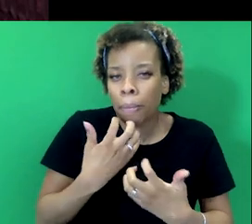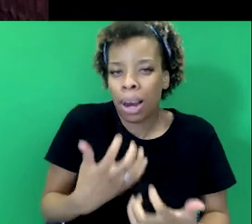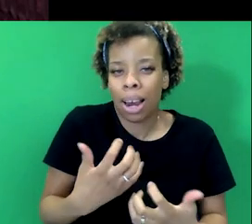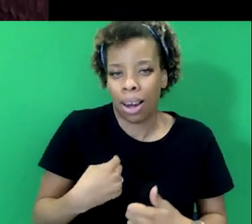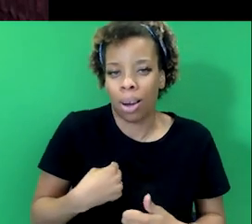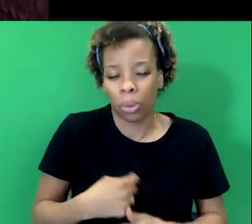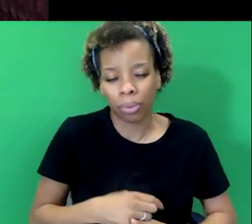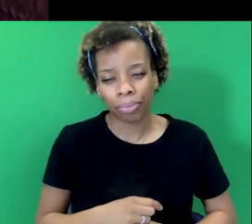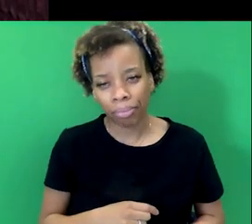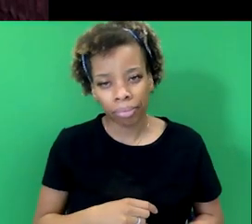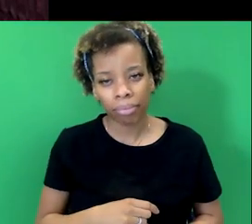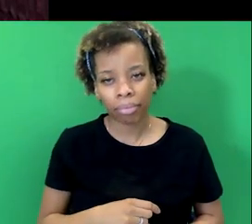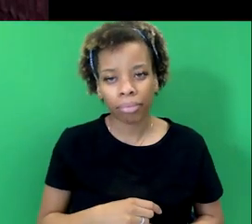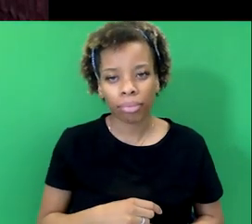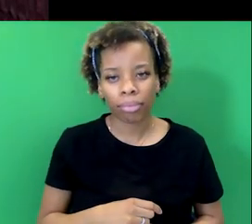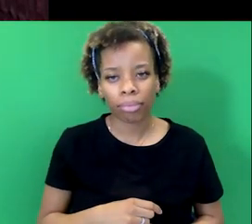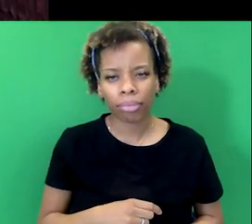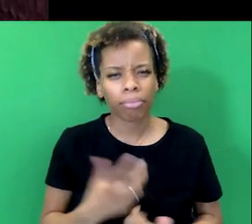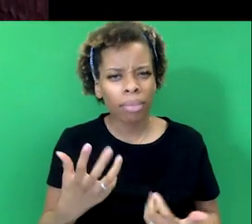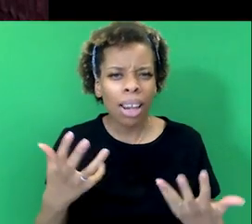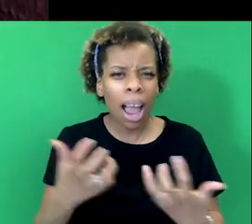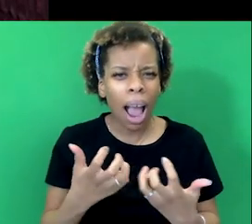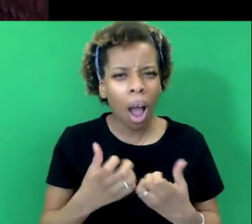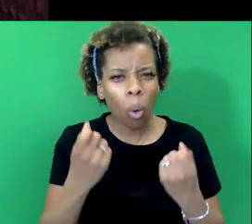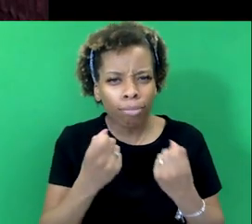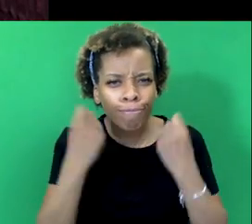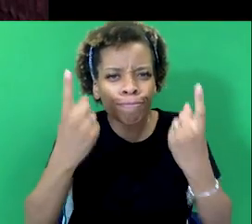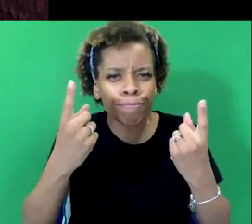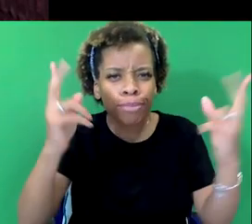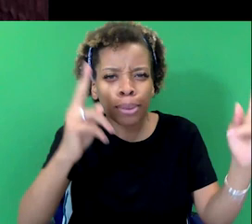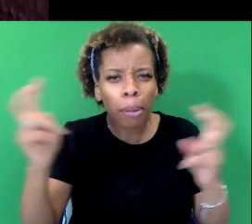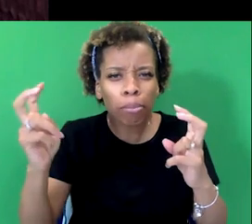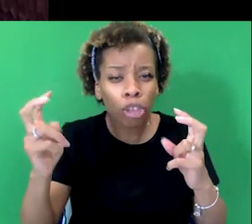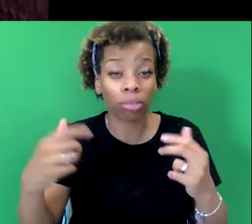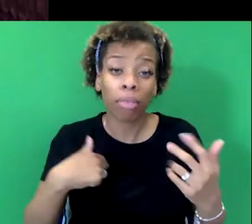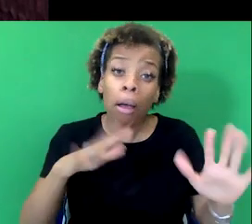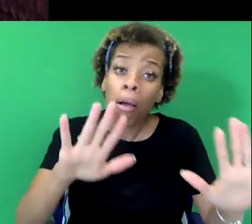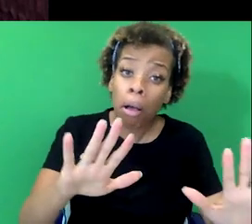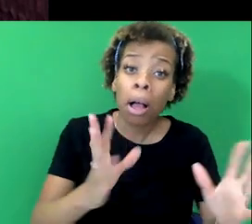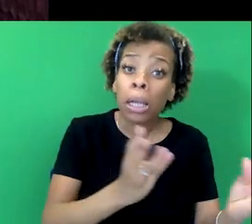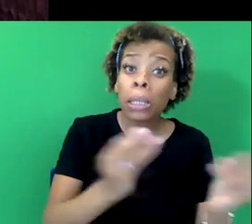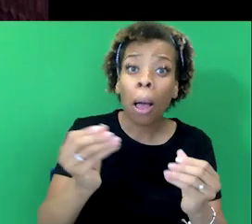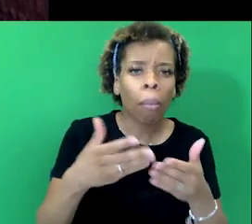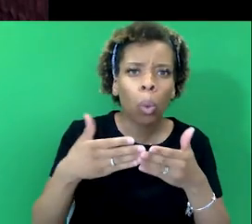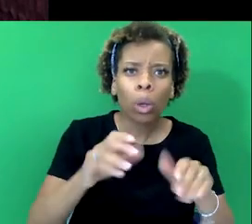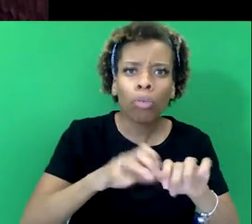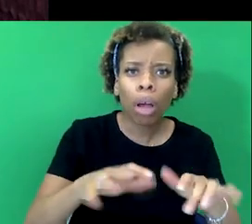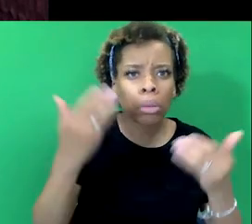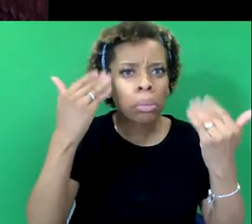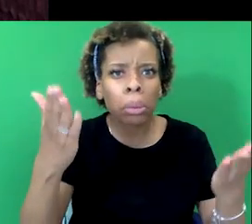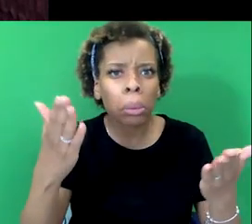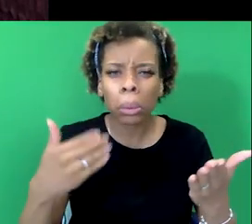to kind of like attack these subjects, which for some people, you know, that they, because they don't know about it, they've not read it in the history